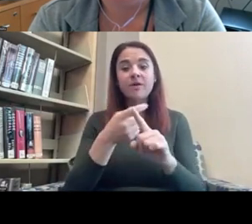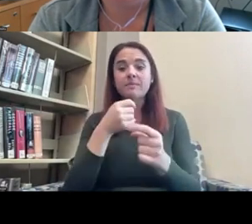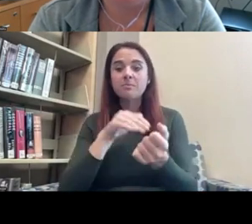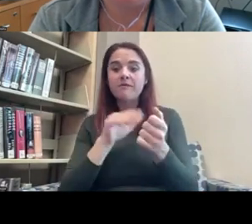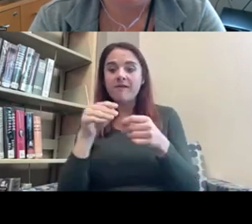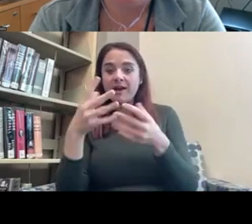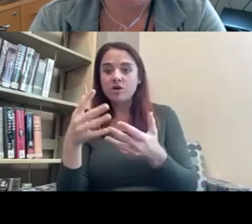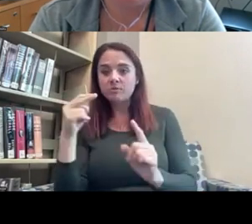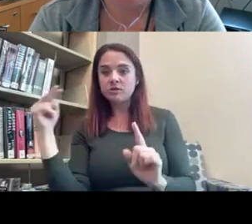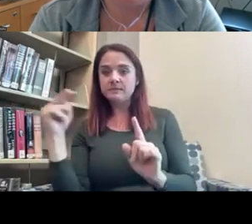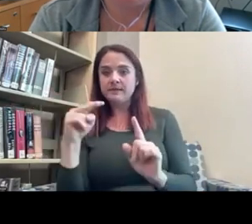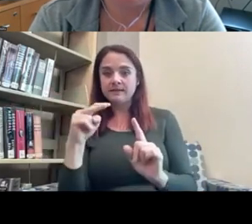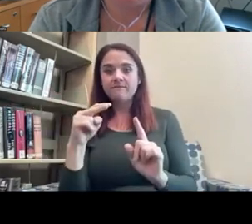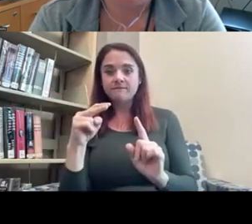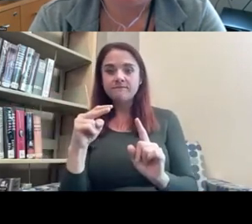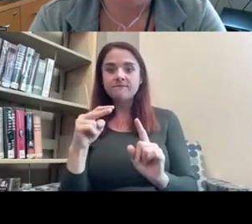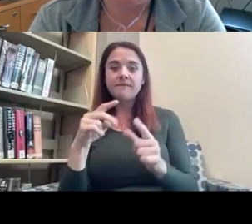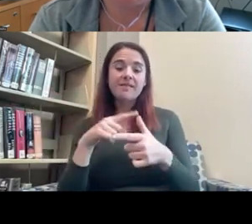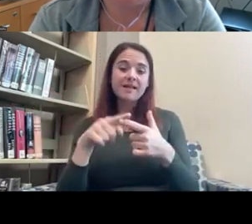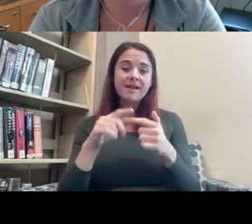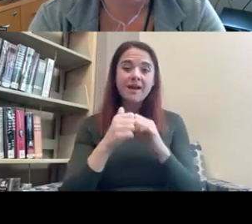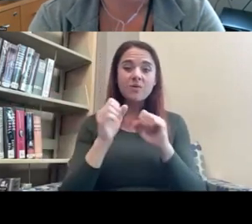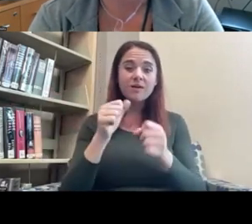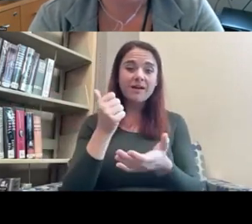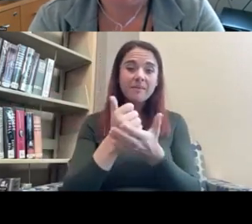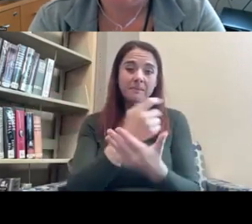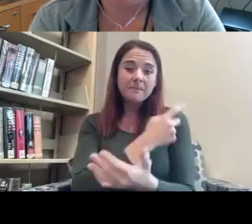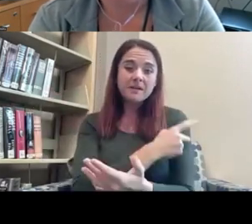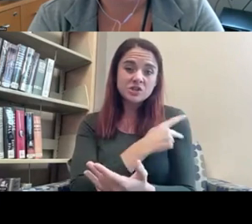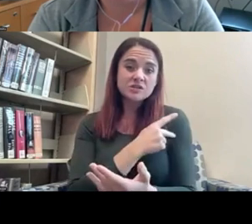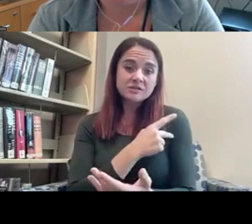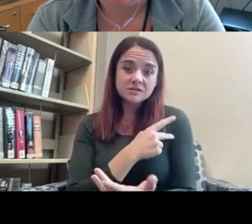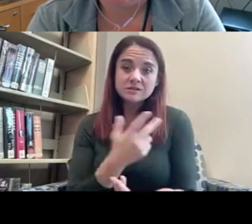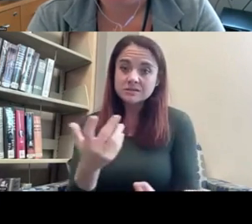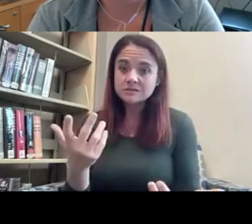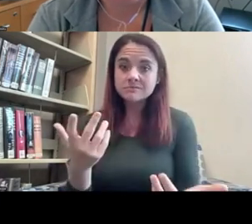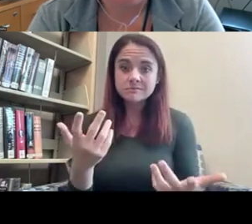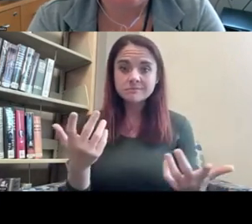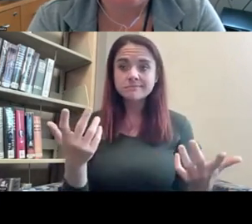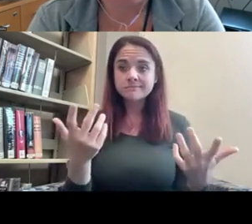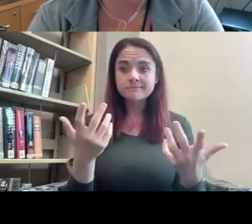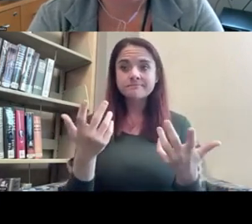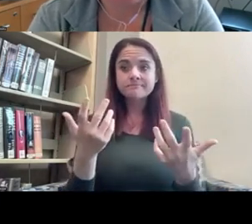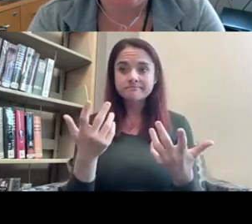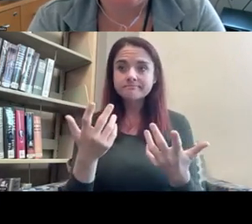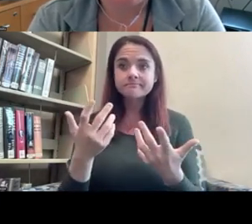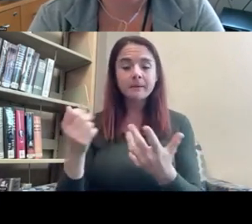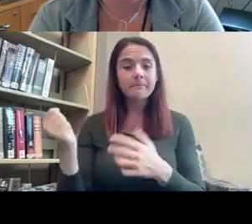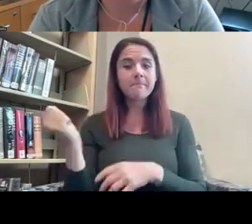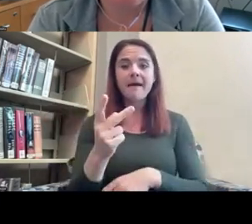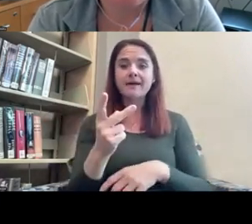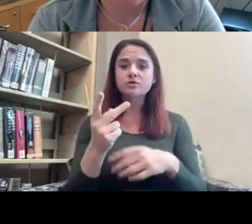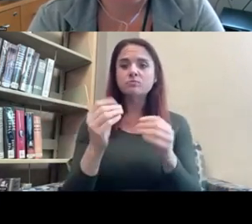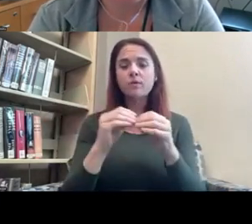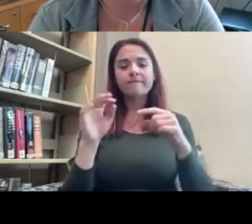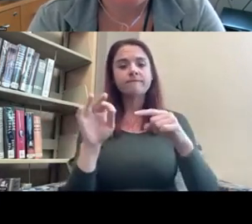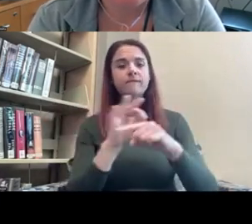perspective. And what we can do to help our patients get back to a functional